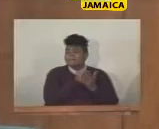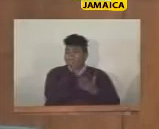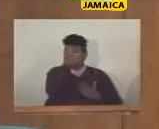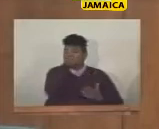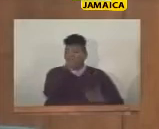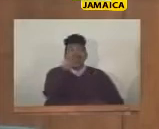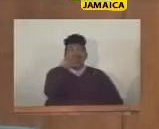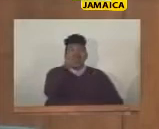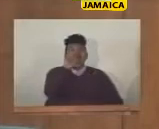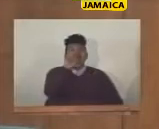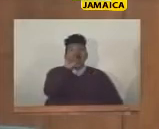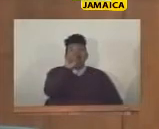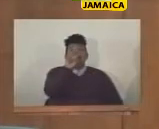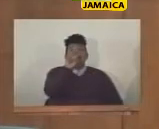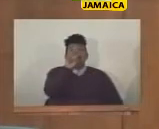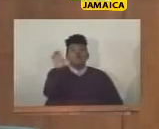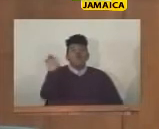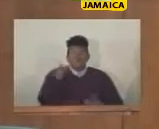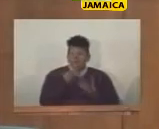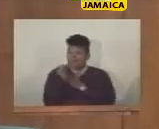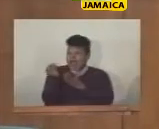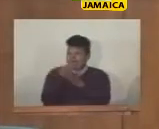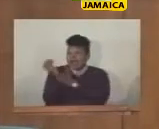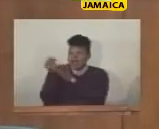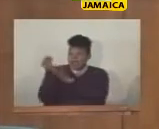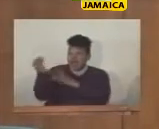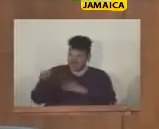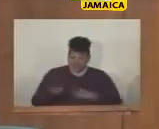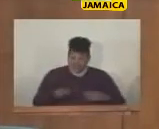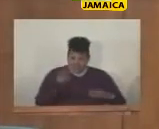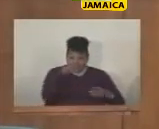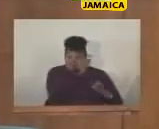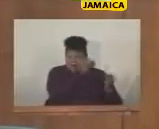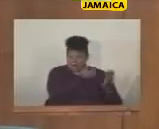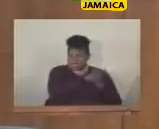of dollars, spending a fortune on money pull up,